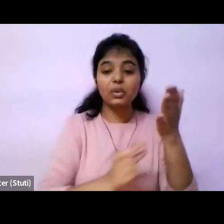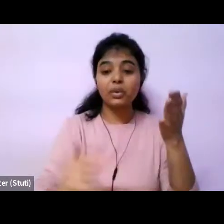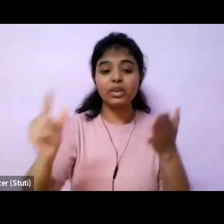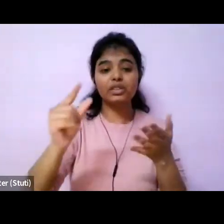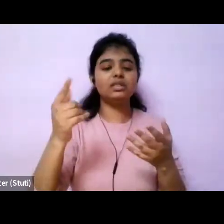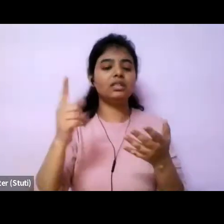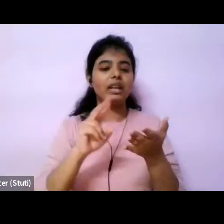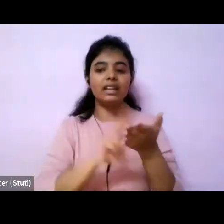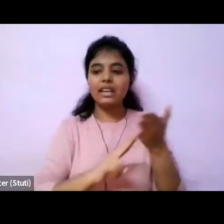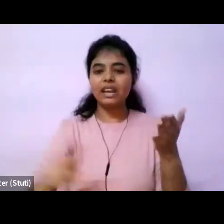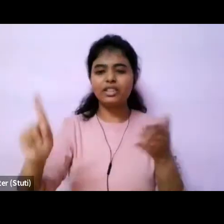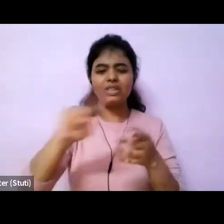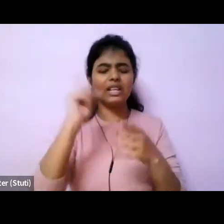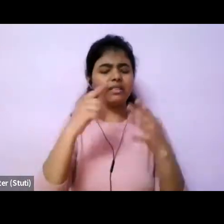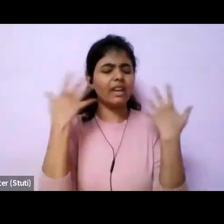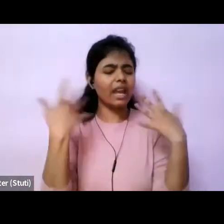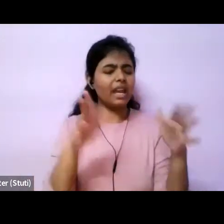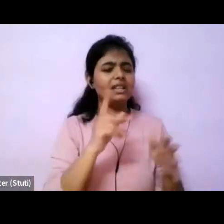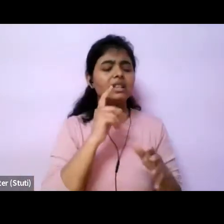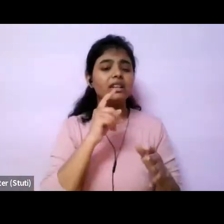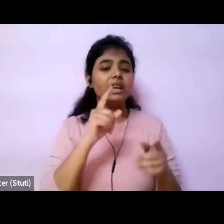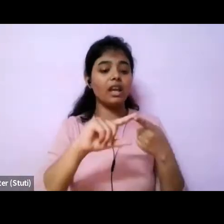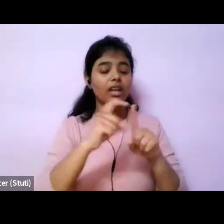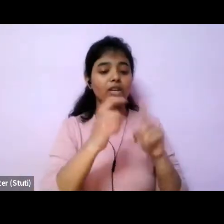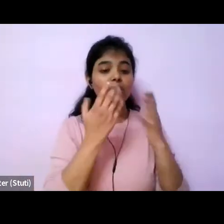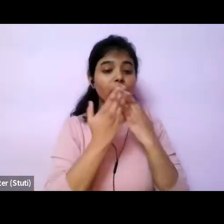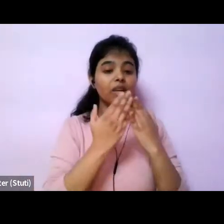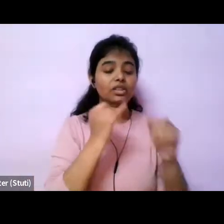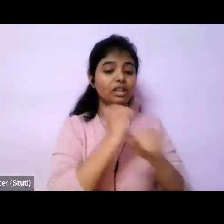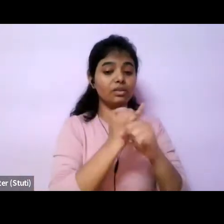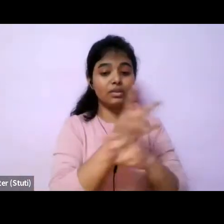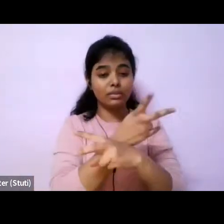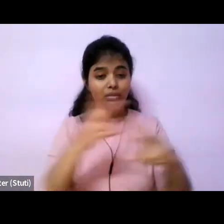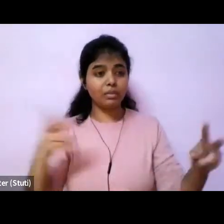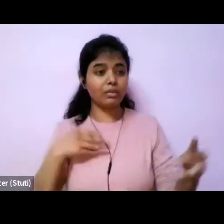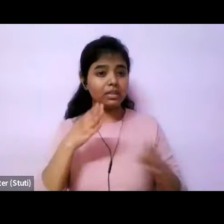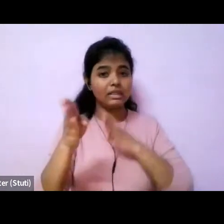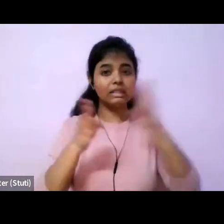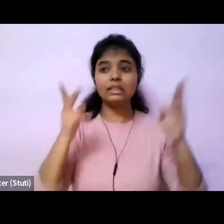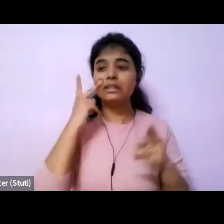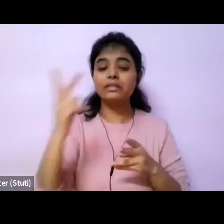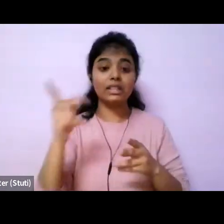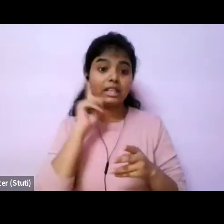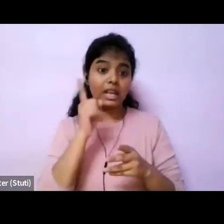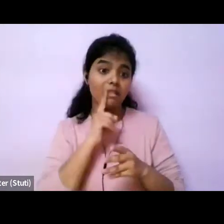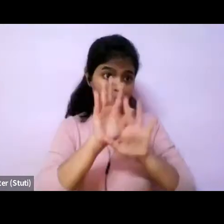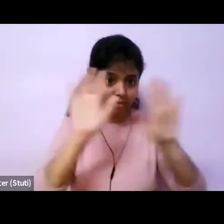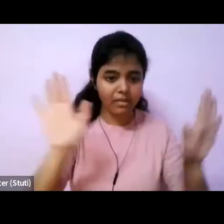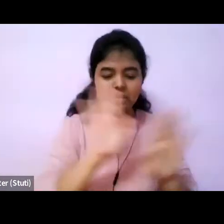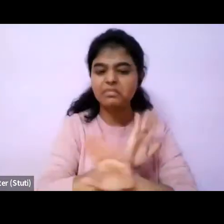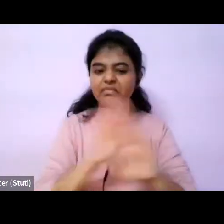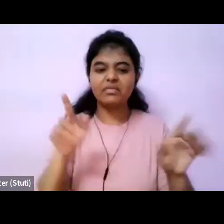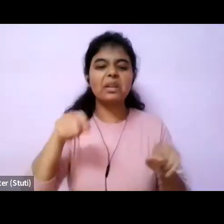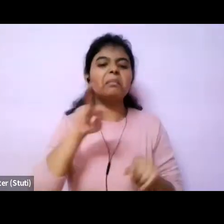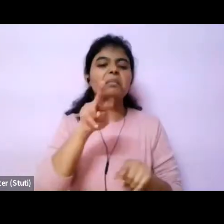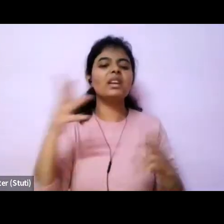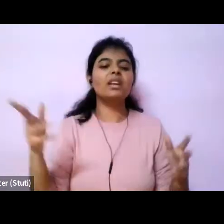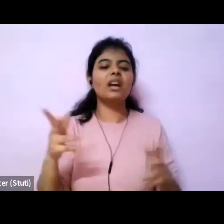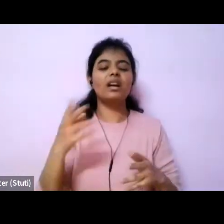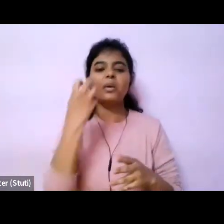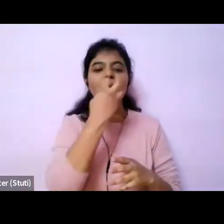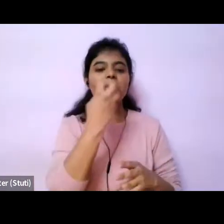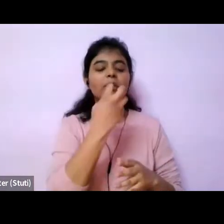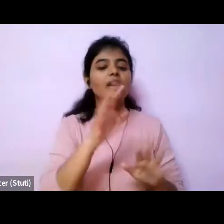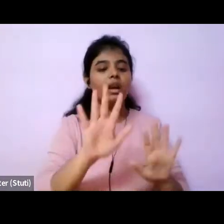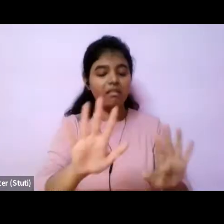education and consequently in high-end professions. Vasishta's observations and disability scholars' understanding of the abysmal state of